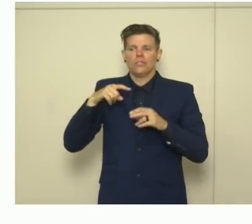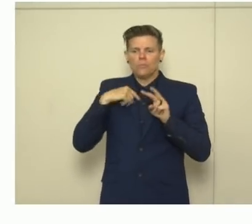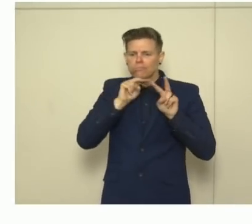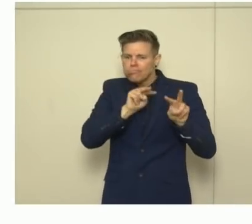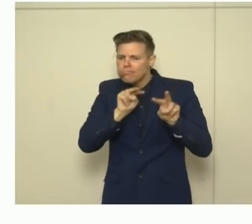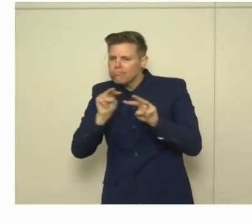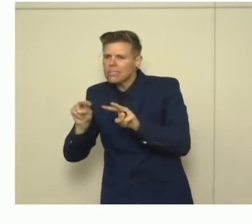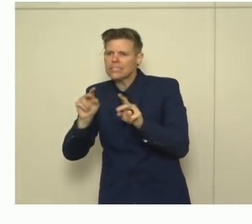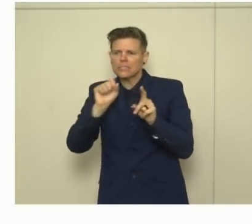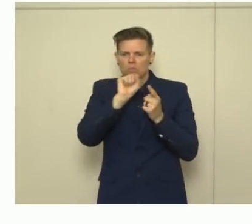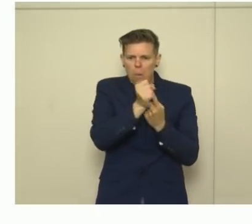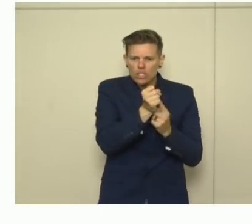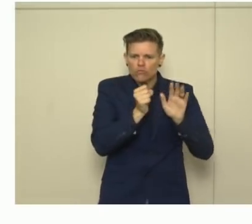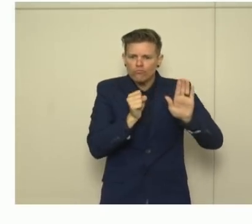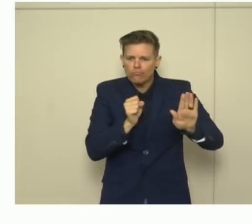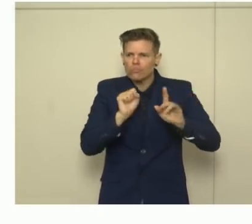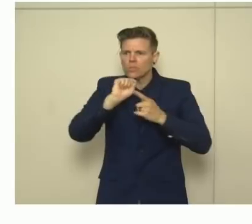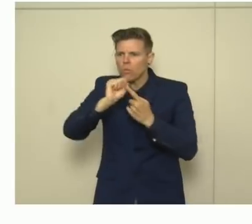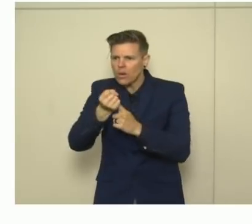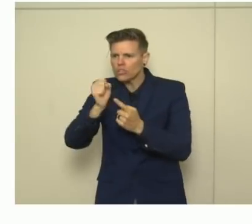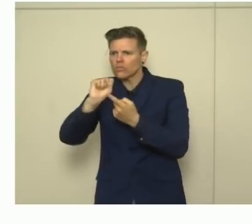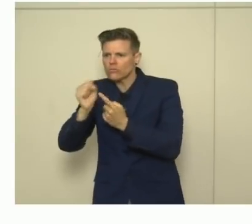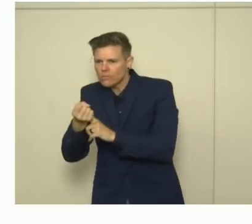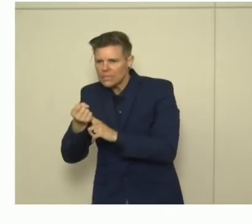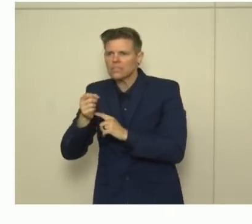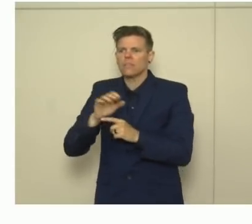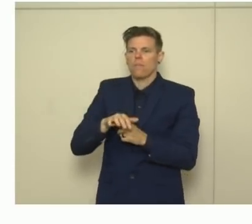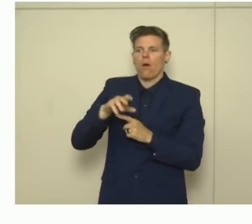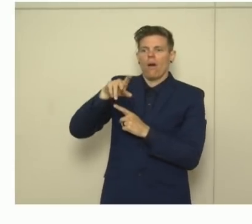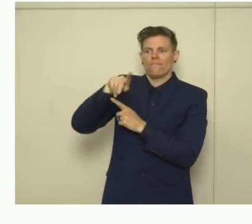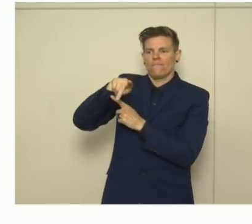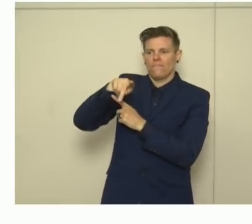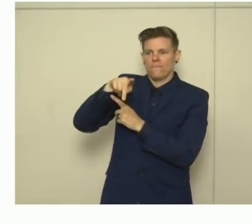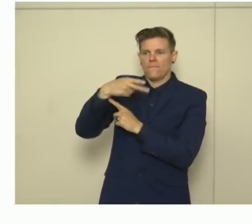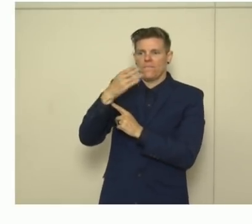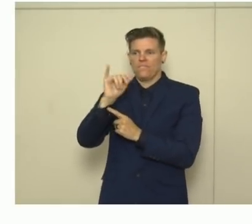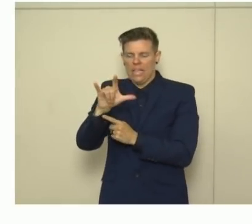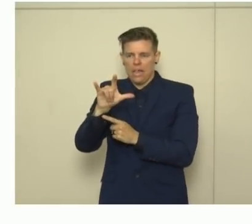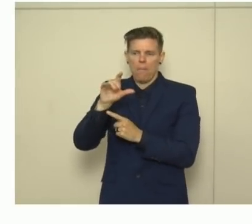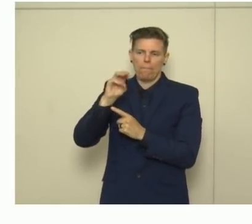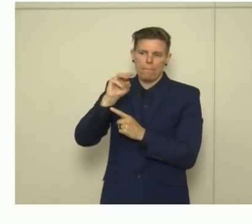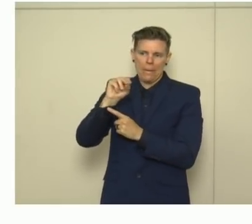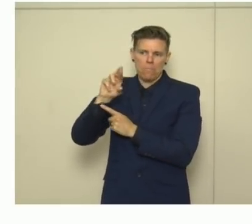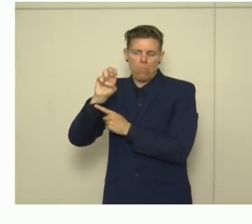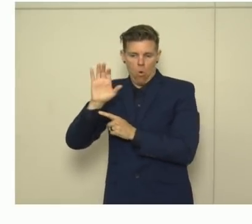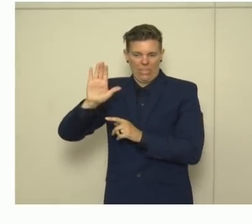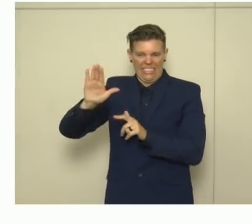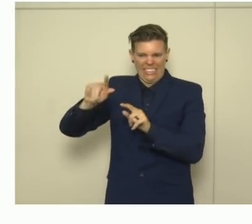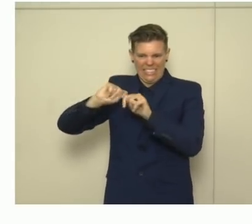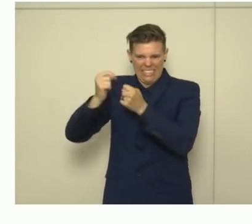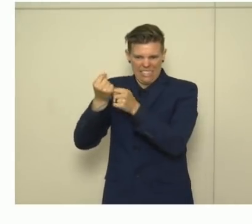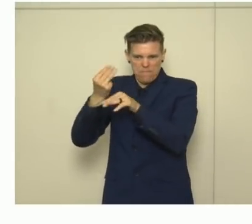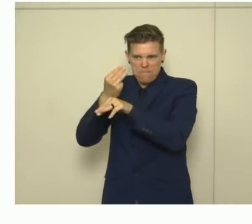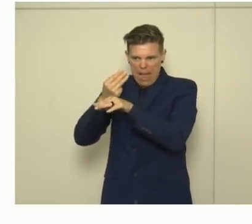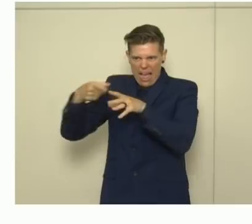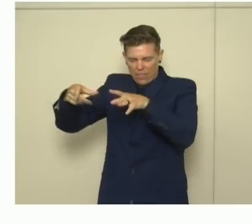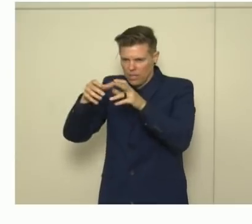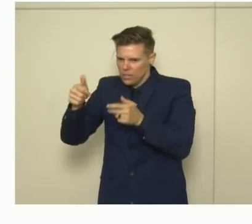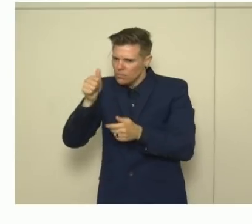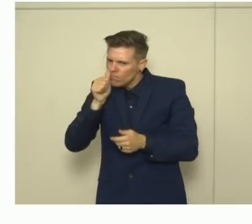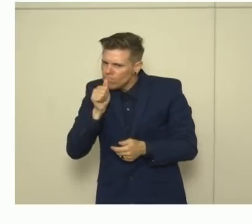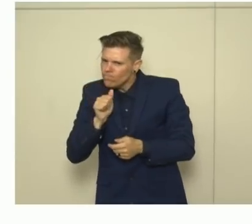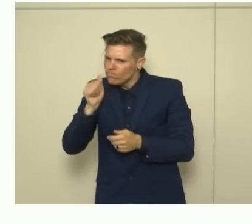Fenimore and Sarah Duvall at Atlanta have just been amazing and patient with us as we ask them to try one more